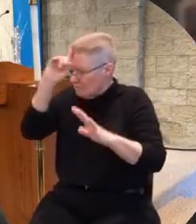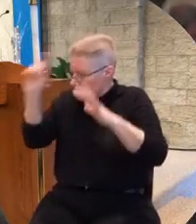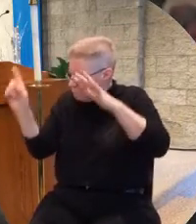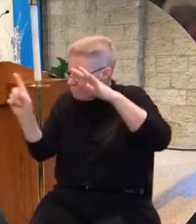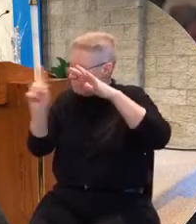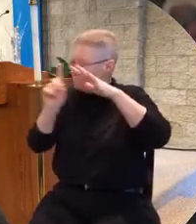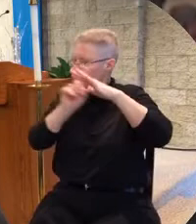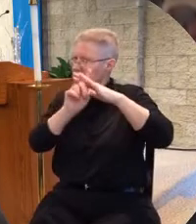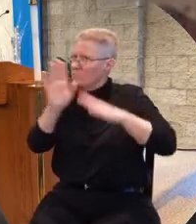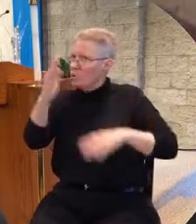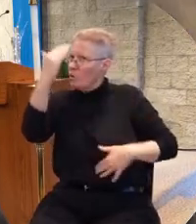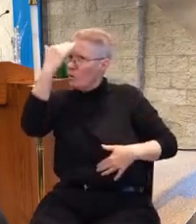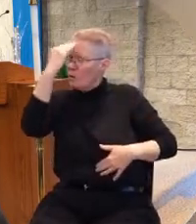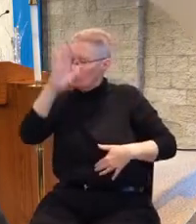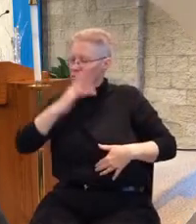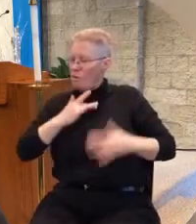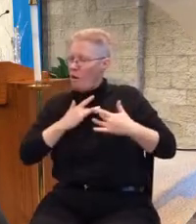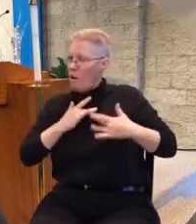consciousness.